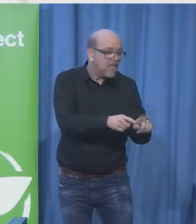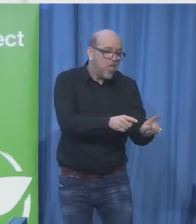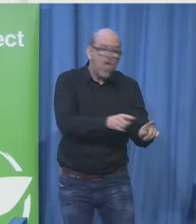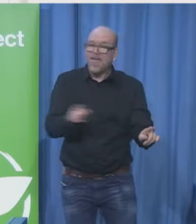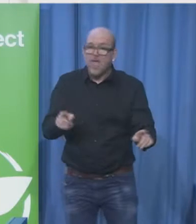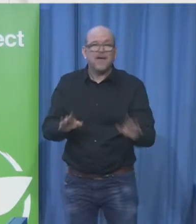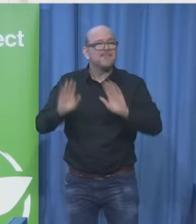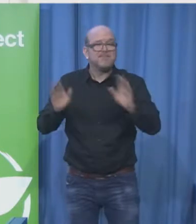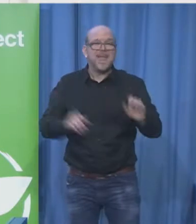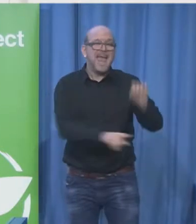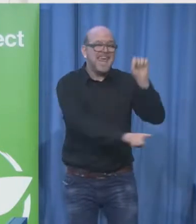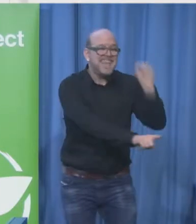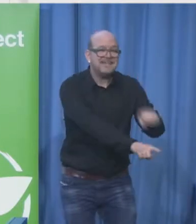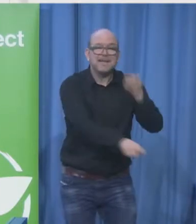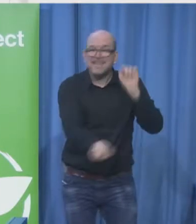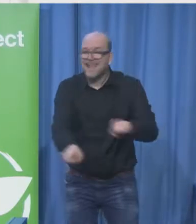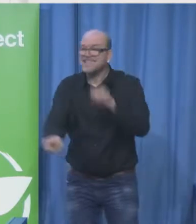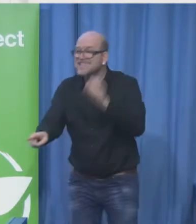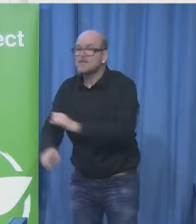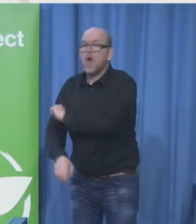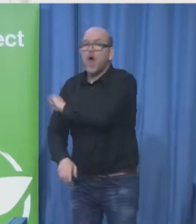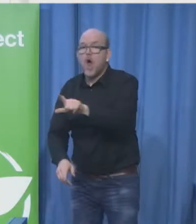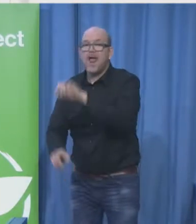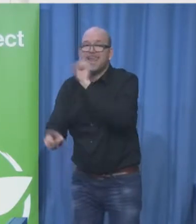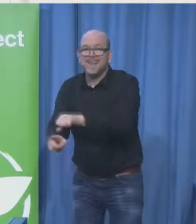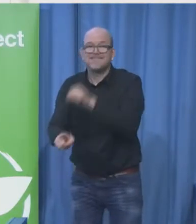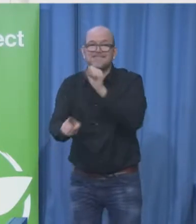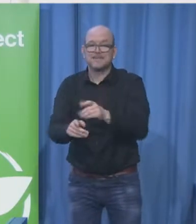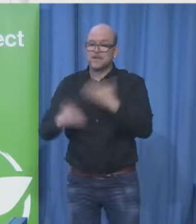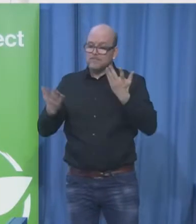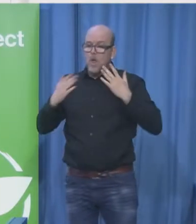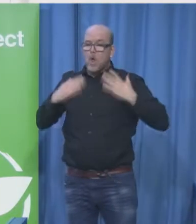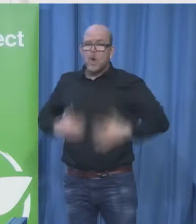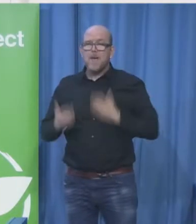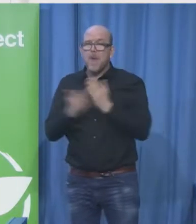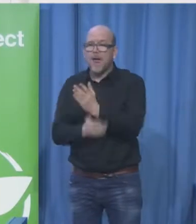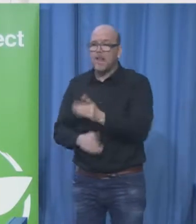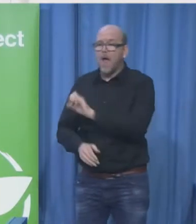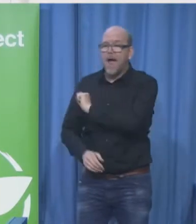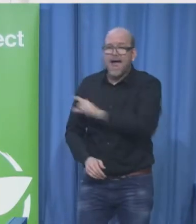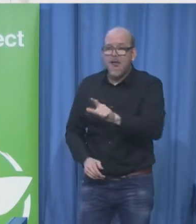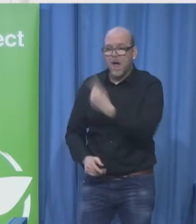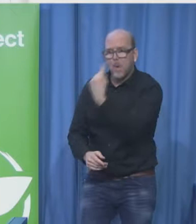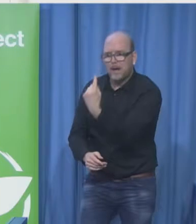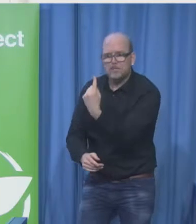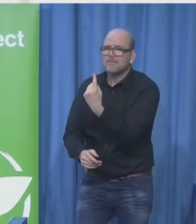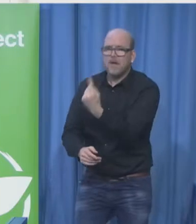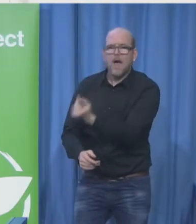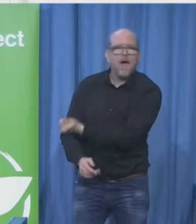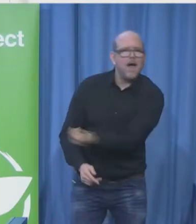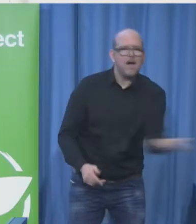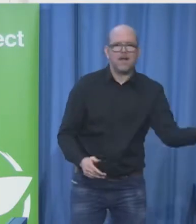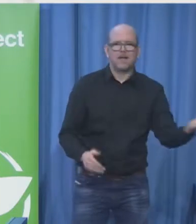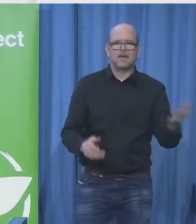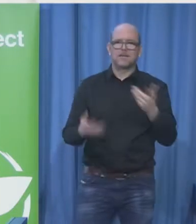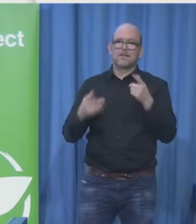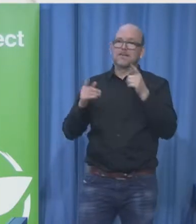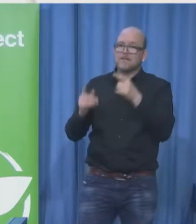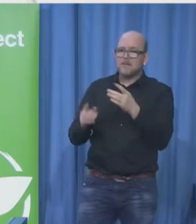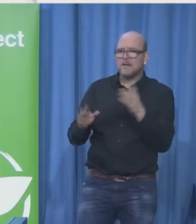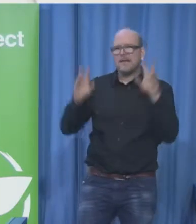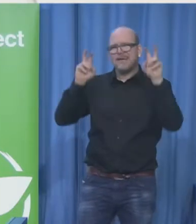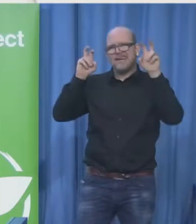democracies. Accessibility is not an optional extra. It is an urgent investment for the